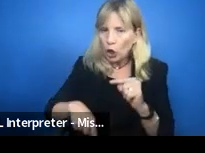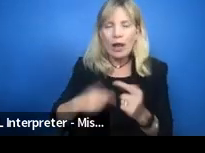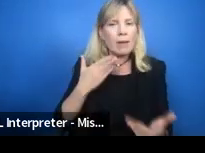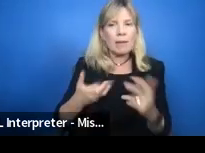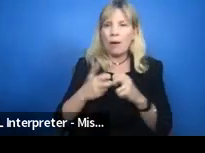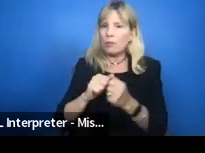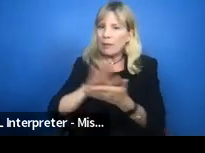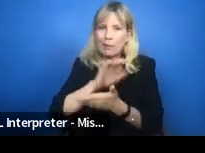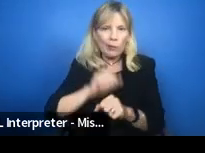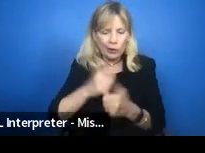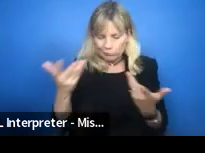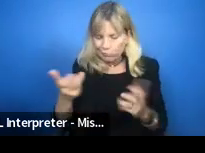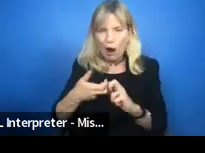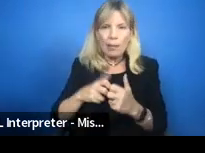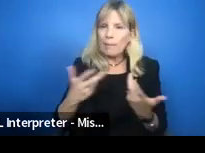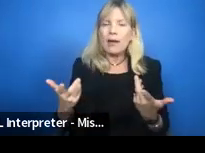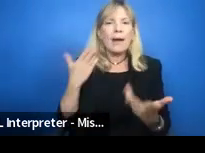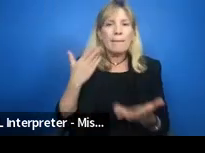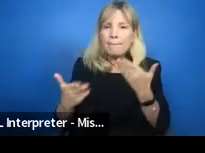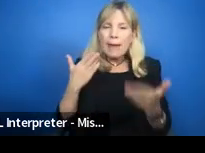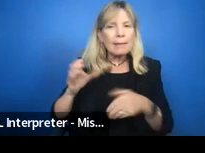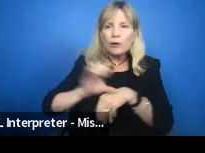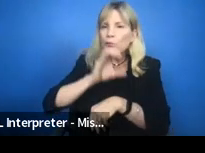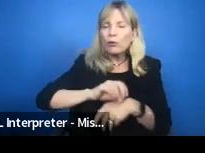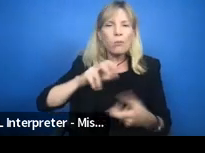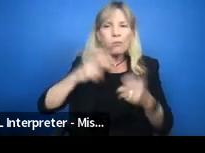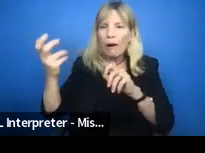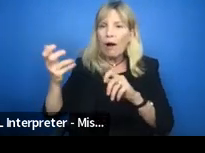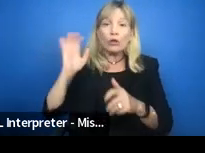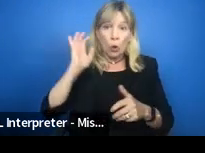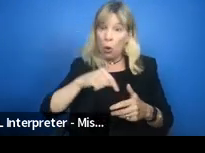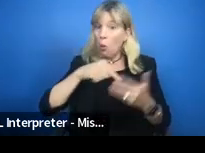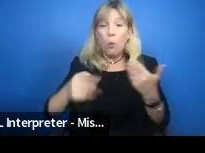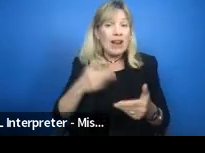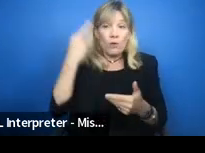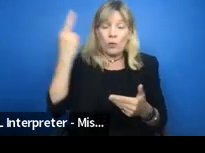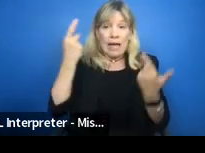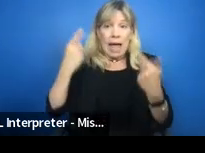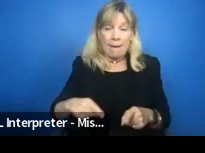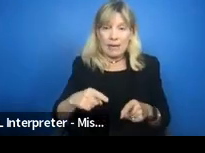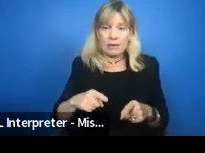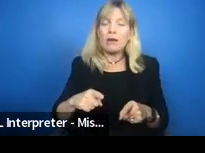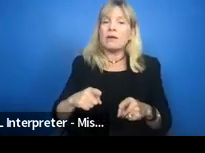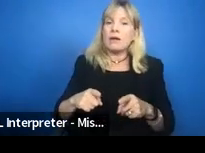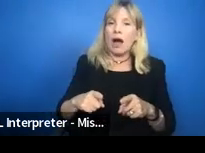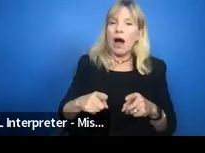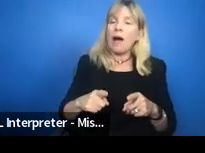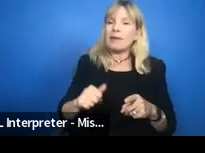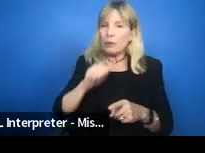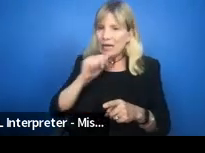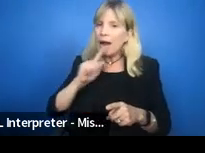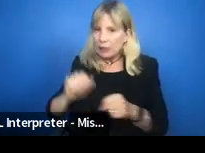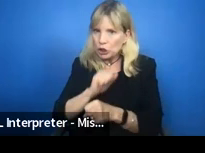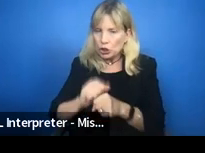with their paperwork, maybe there was a computer glitch. For whatever reason, other than legit ineligibility,